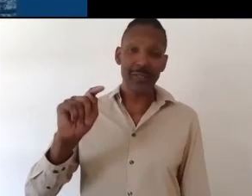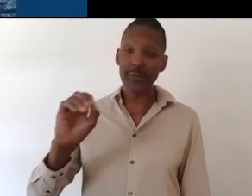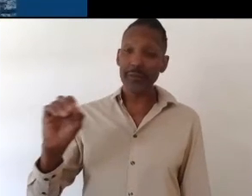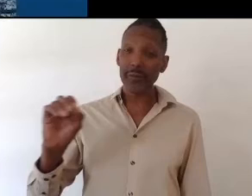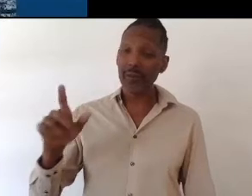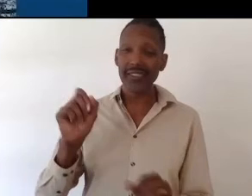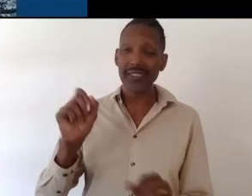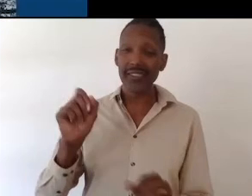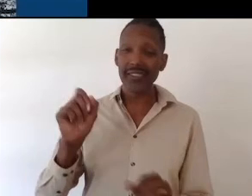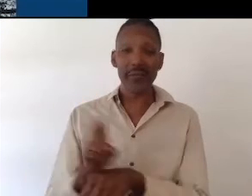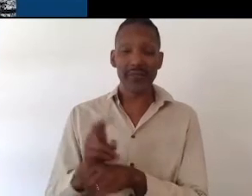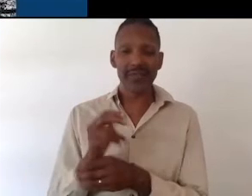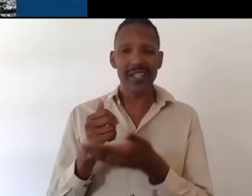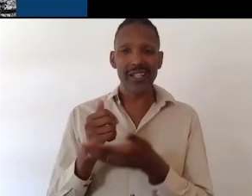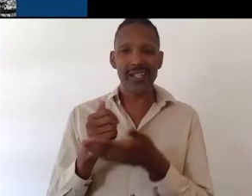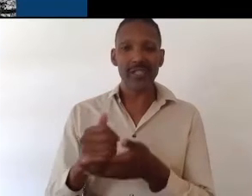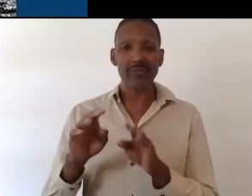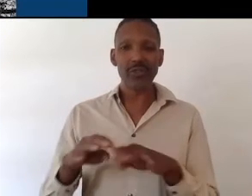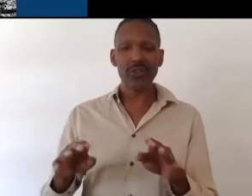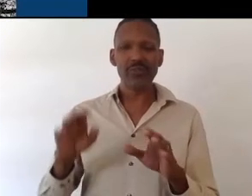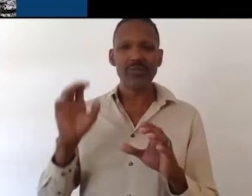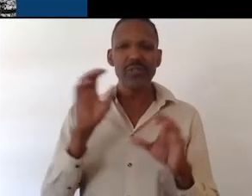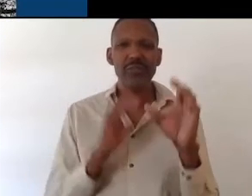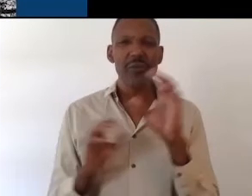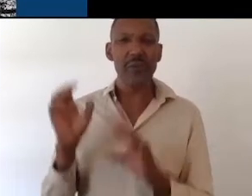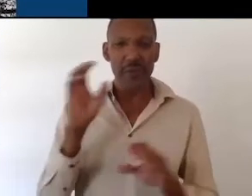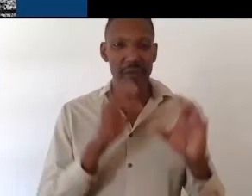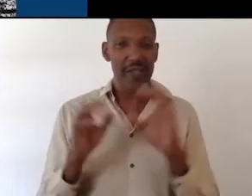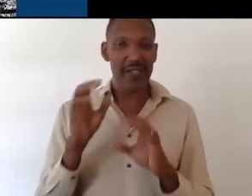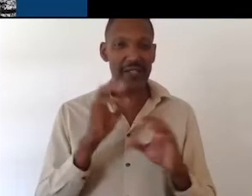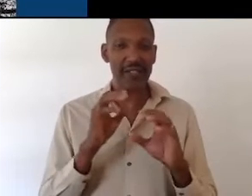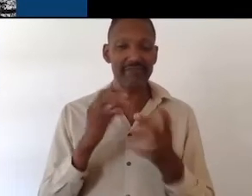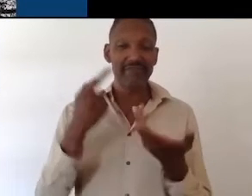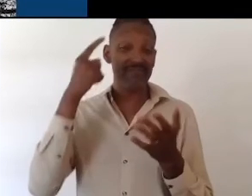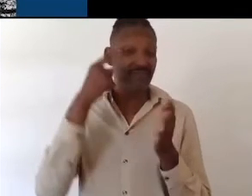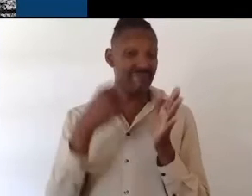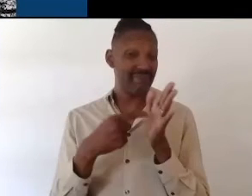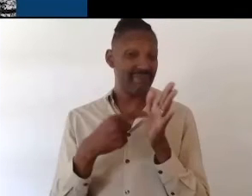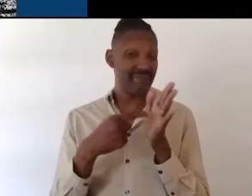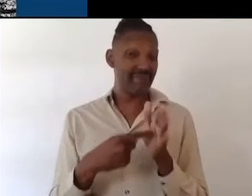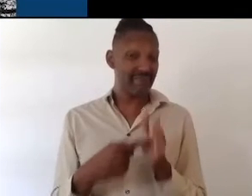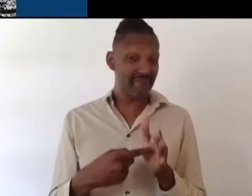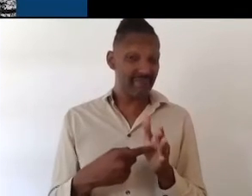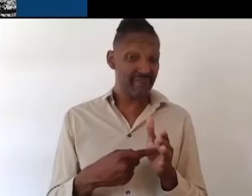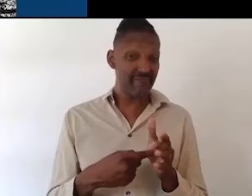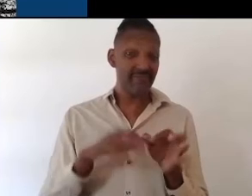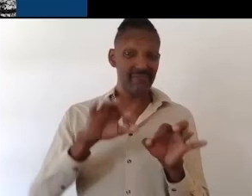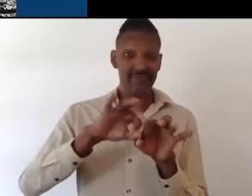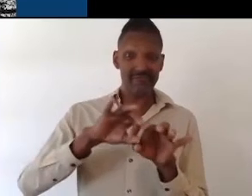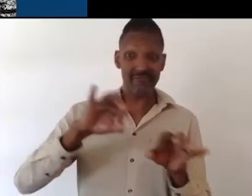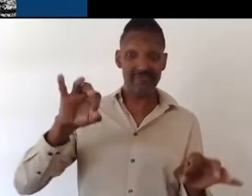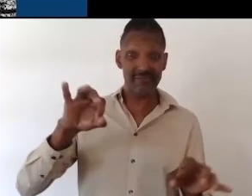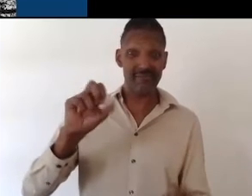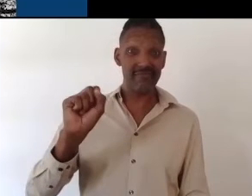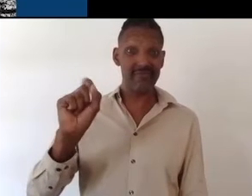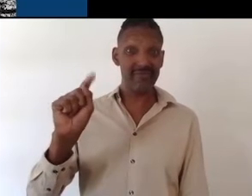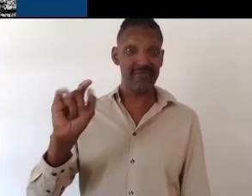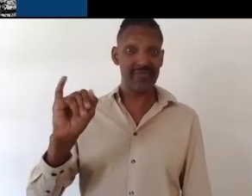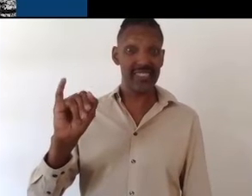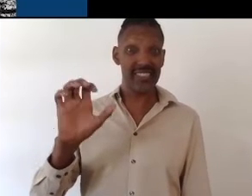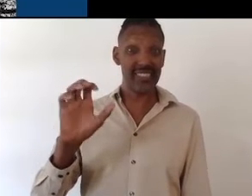Take, for instance, this stick. This is considered technology, a tool that this child's using to dig in the